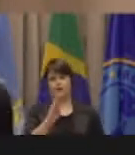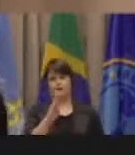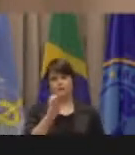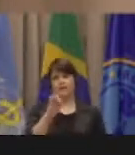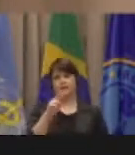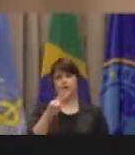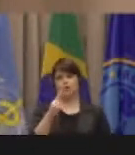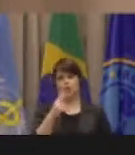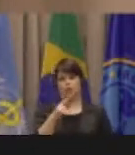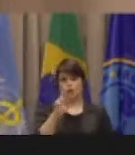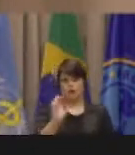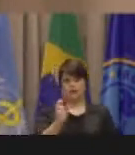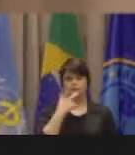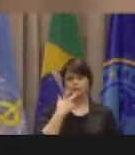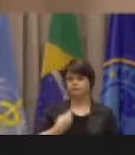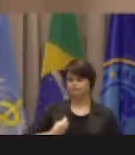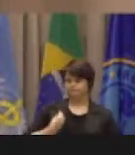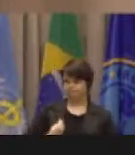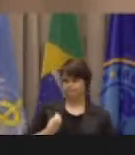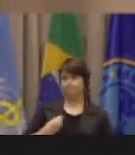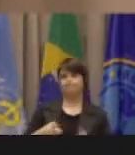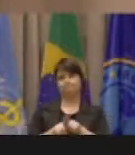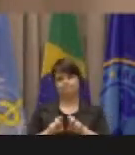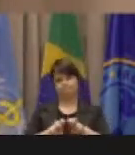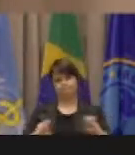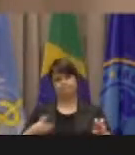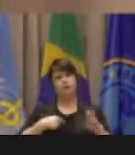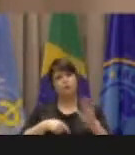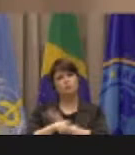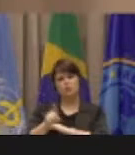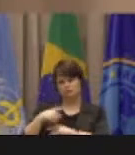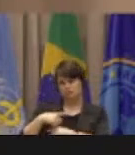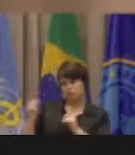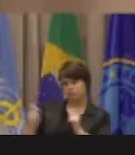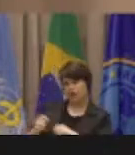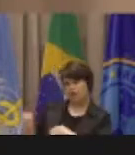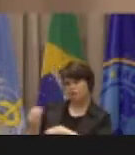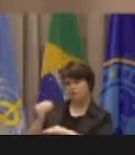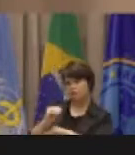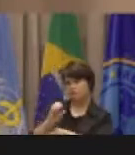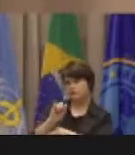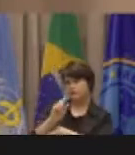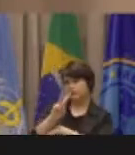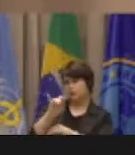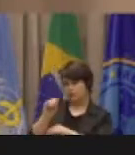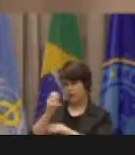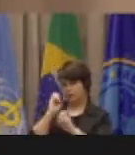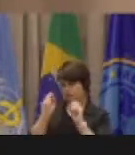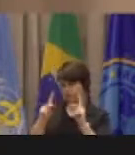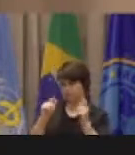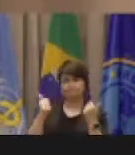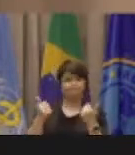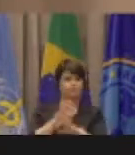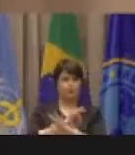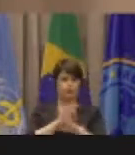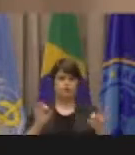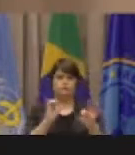privilege to hear Silvia Bertagnolo and Ronaldo Silva. Do we have conditions? Technical